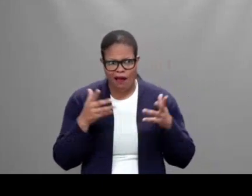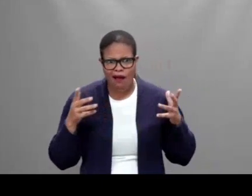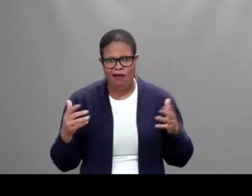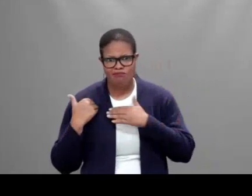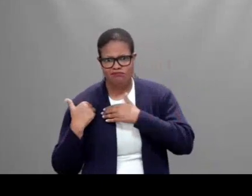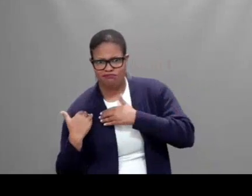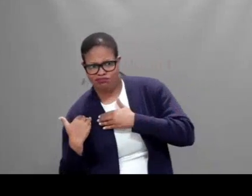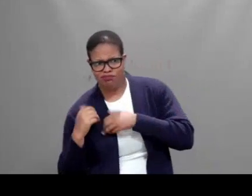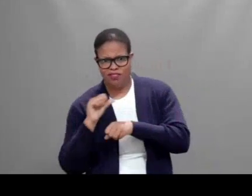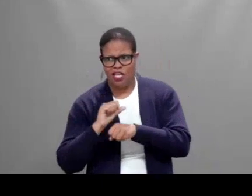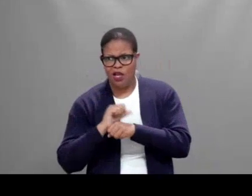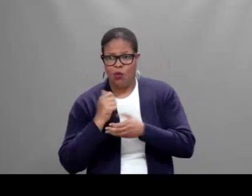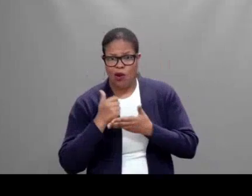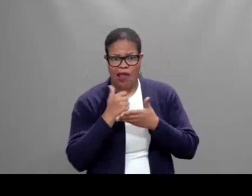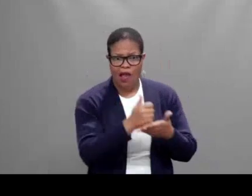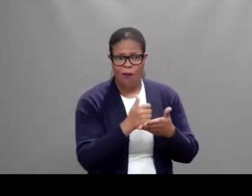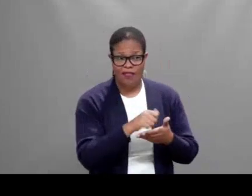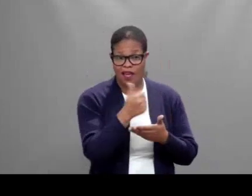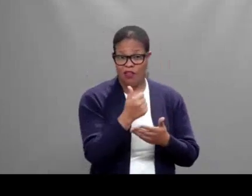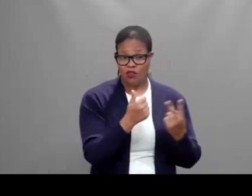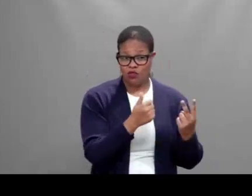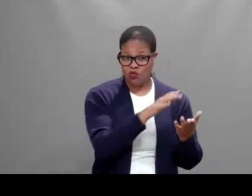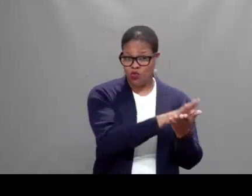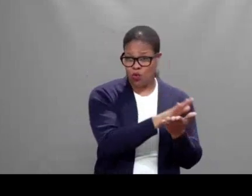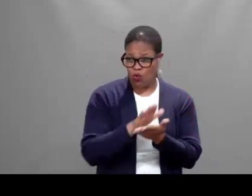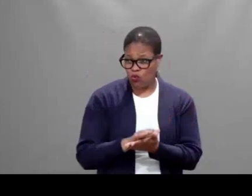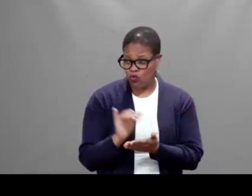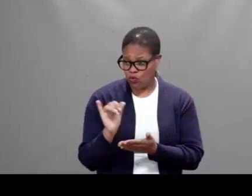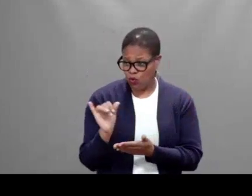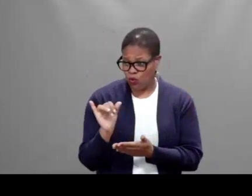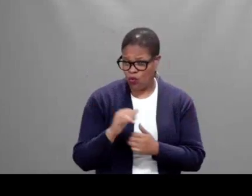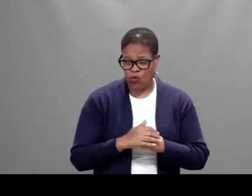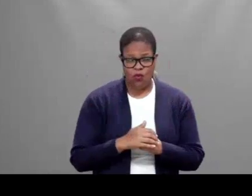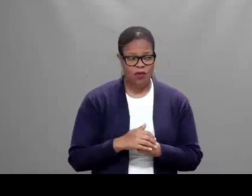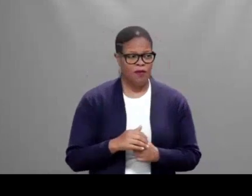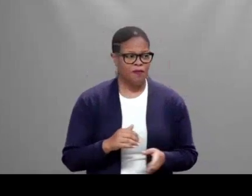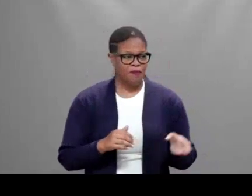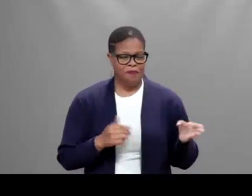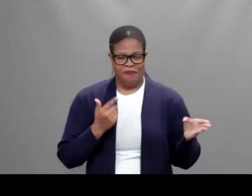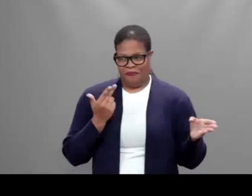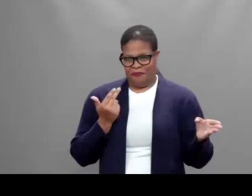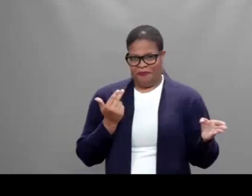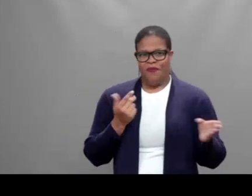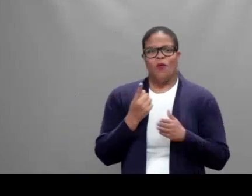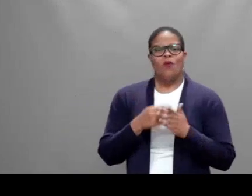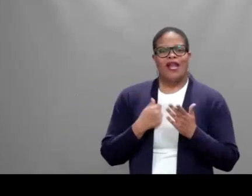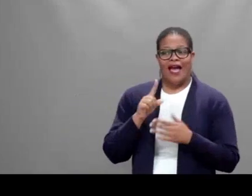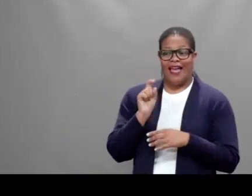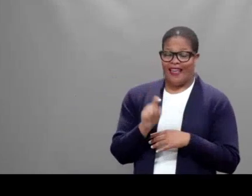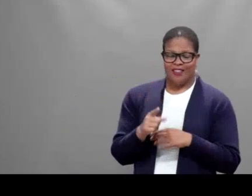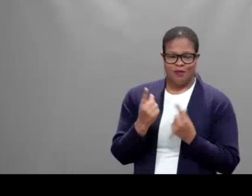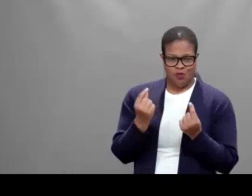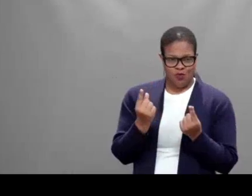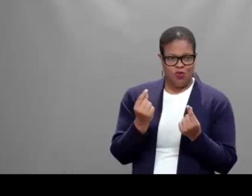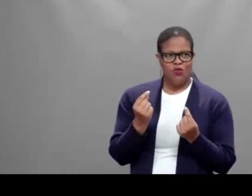and we're helping the other 2 schools also. So what I basically asked them to